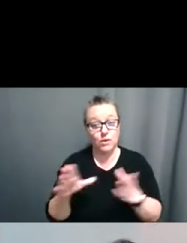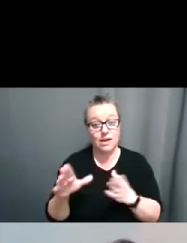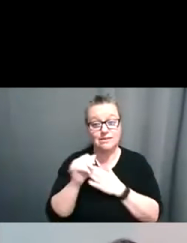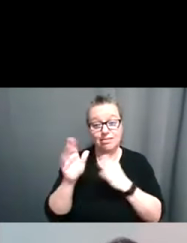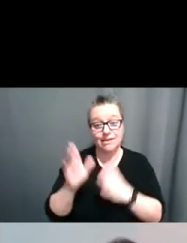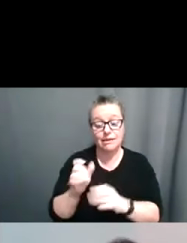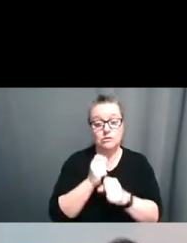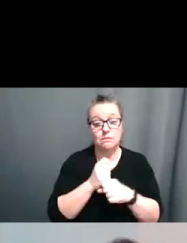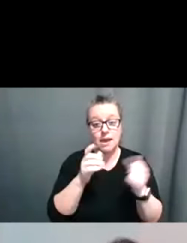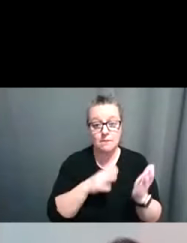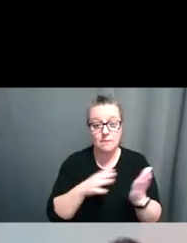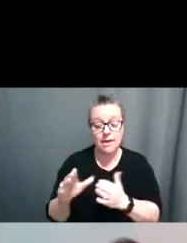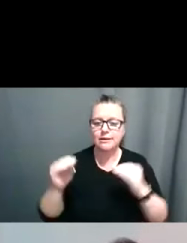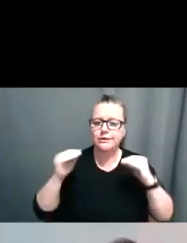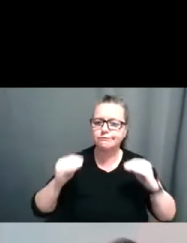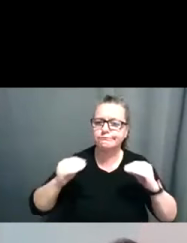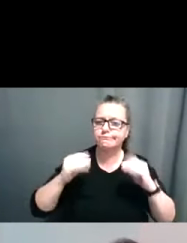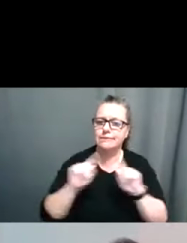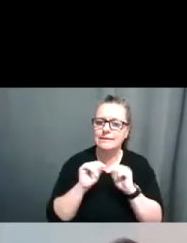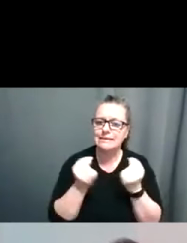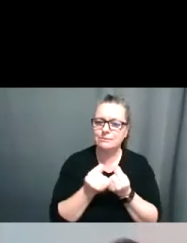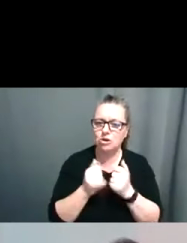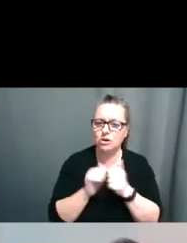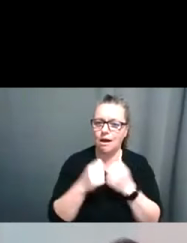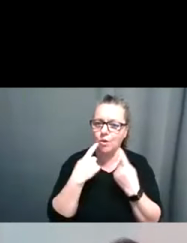make plans and instruct their teams in how to carry them out.